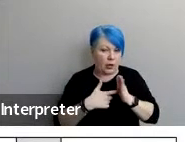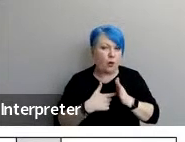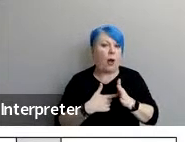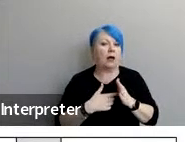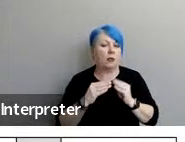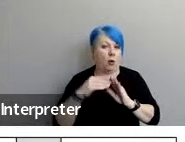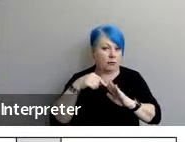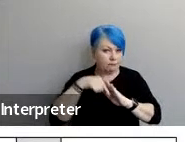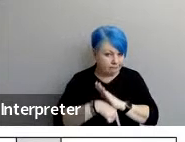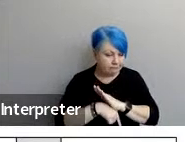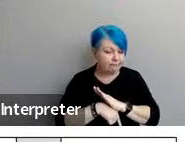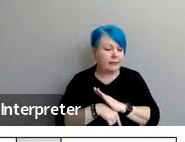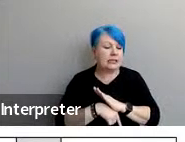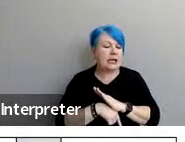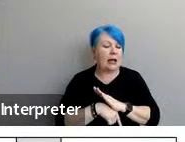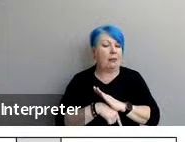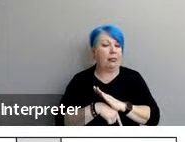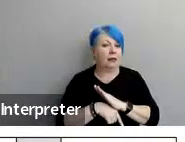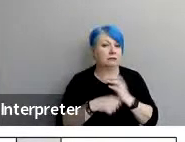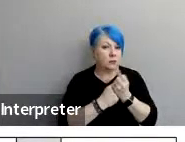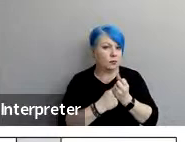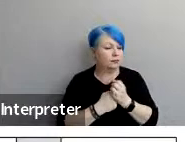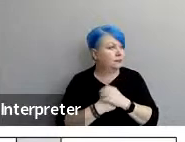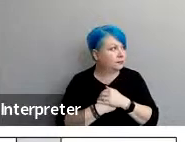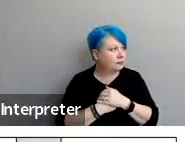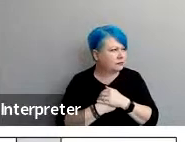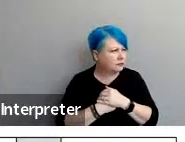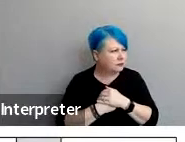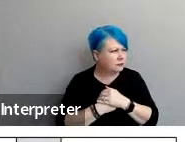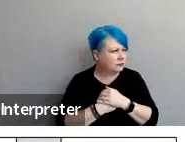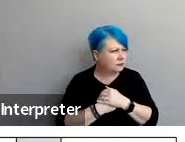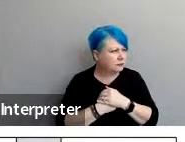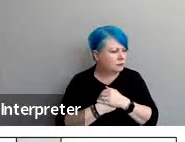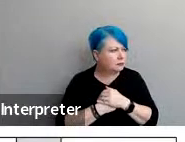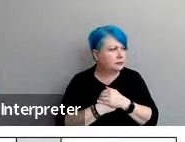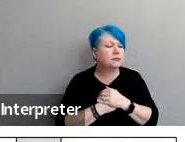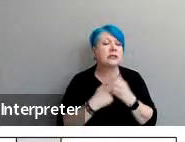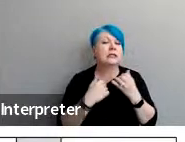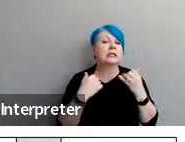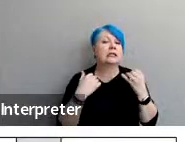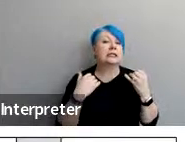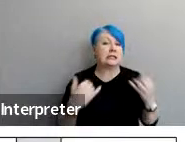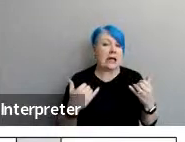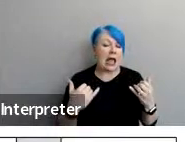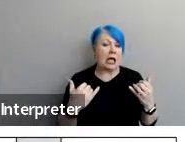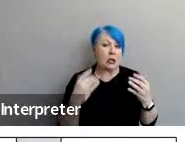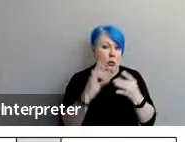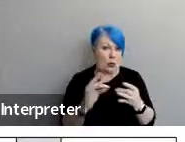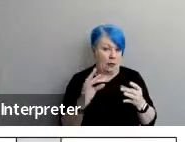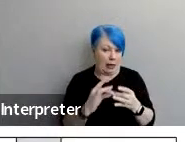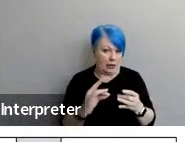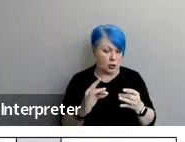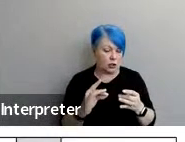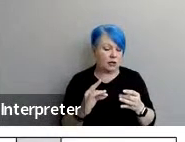Thank you for your presentation. Thank you. Ms. Moore, you mentioned earlier about the commitment level required from our